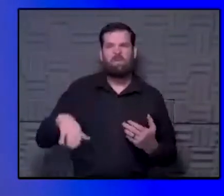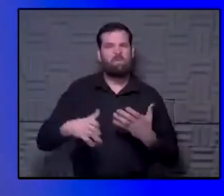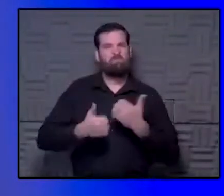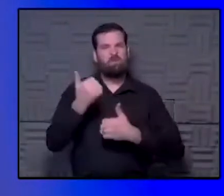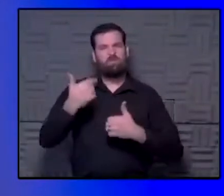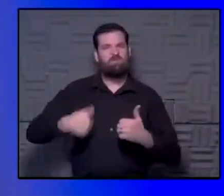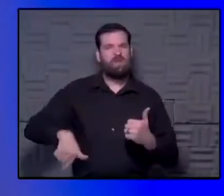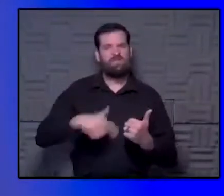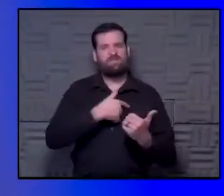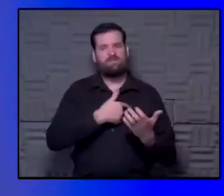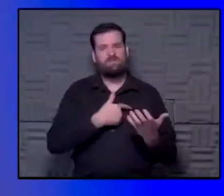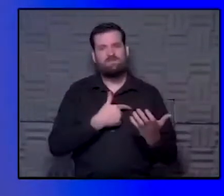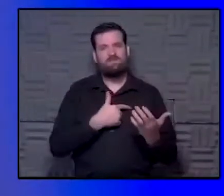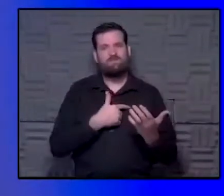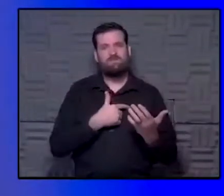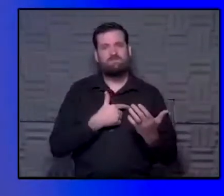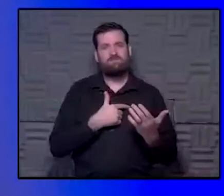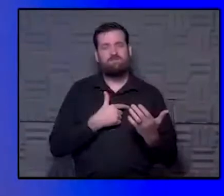us want